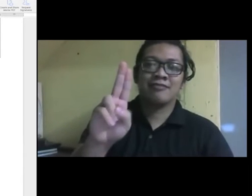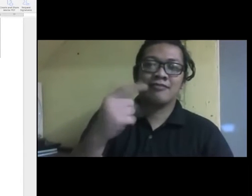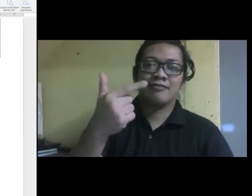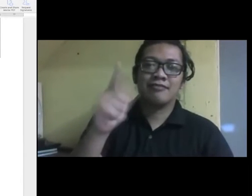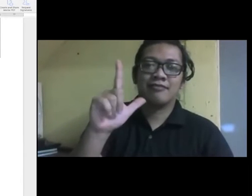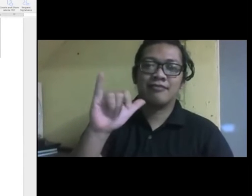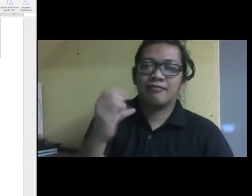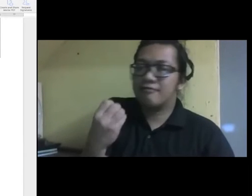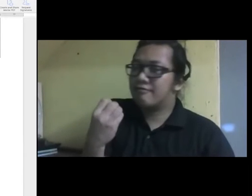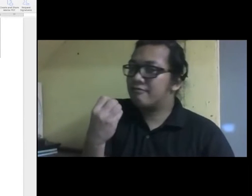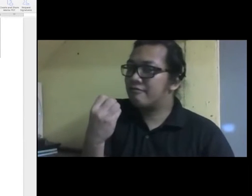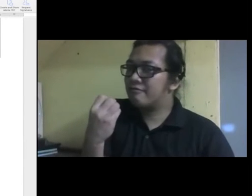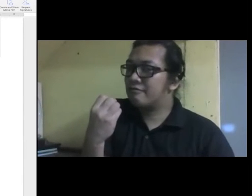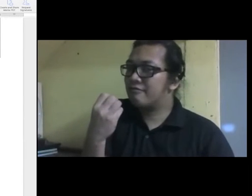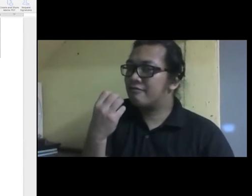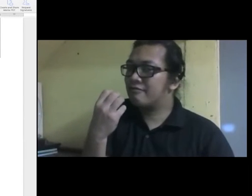Ugly.